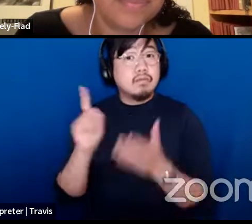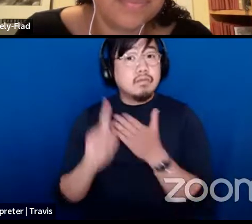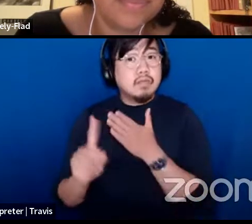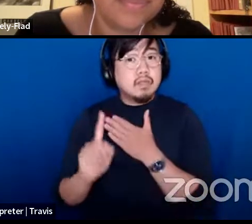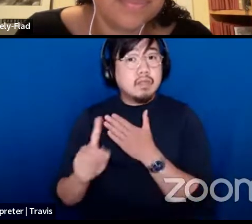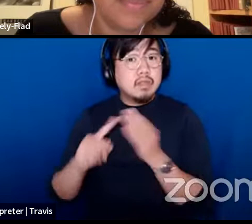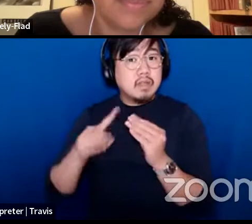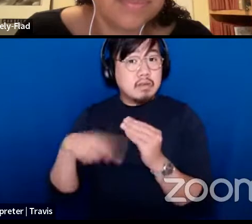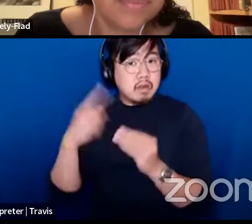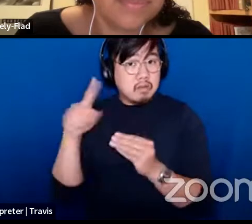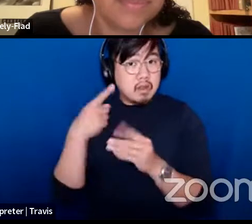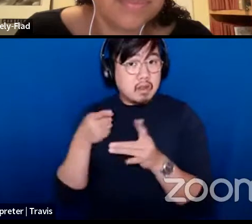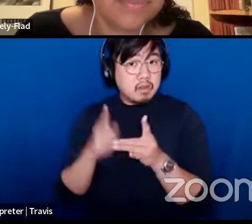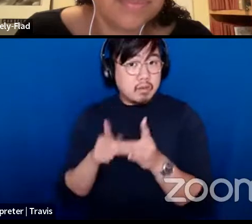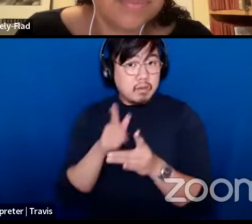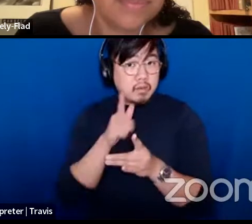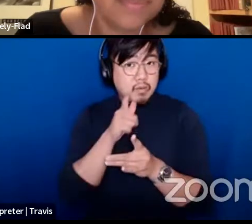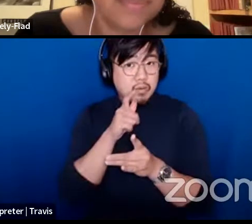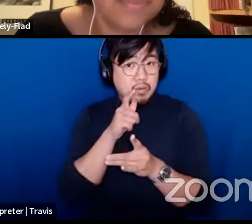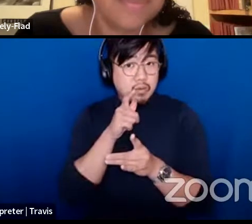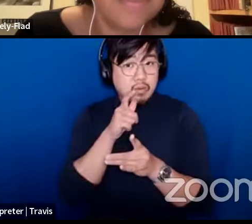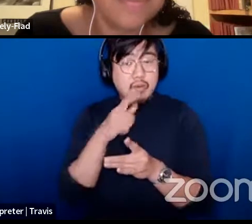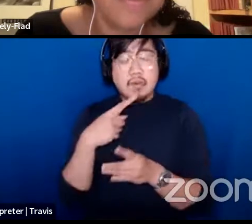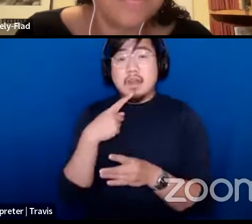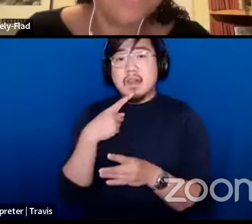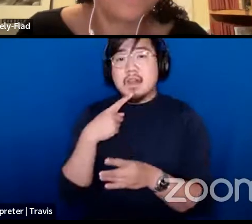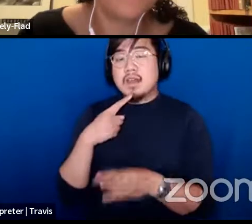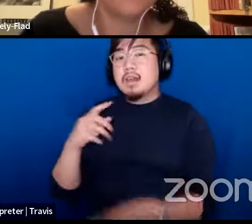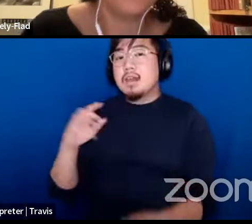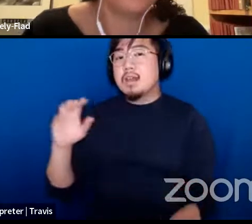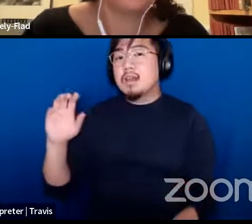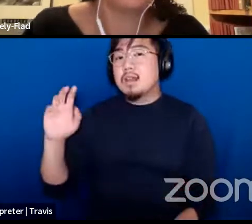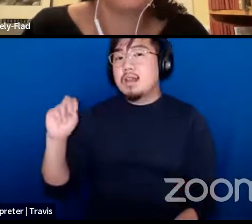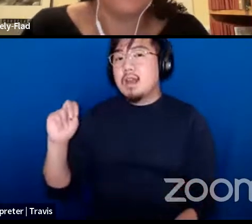Black Buddhists who chant Nam-myoho Renge Kyo?